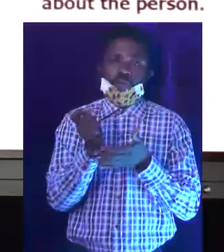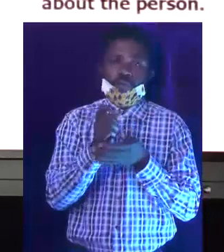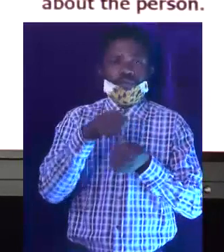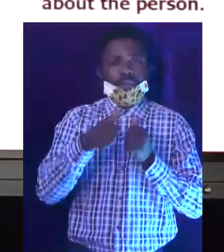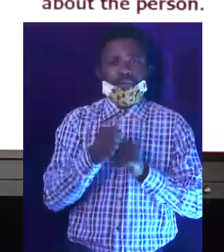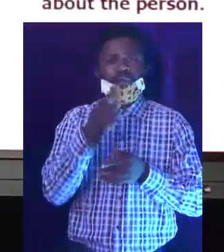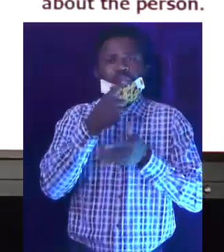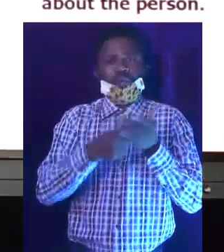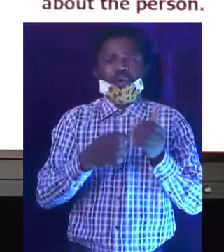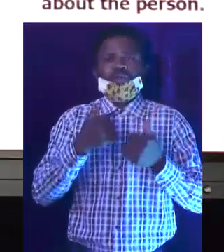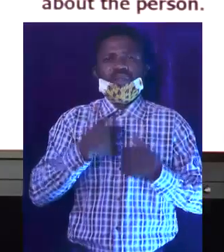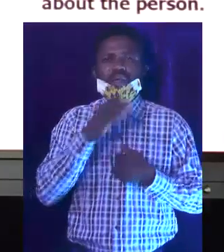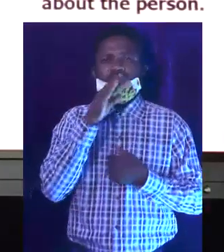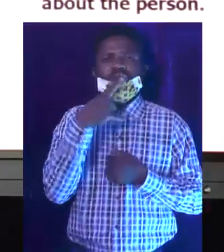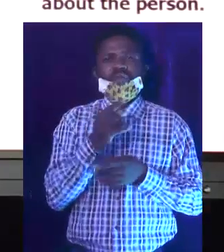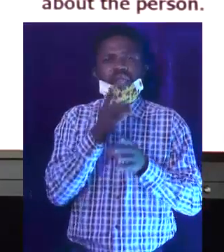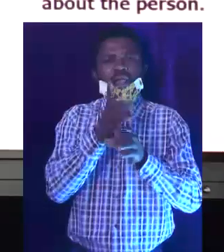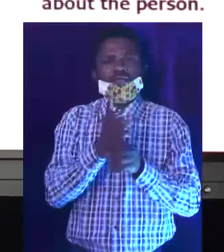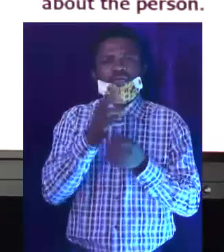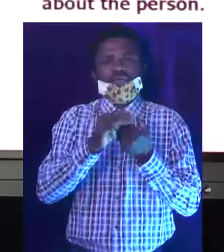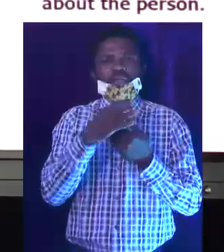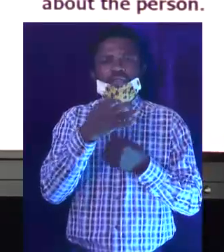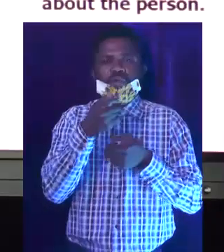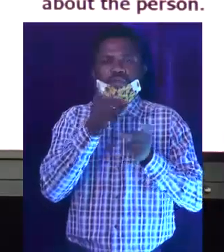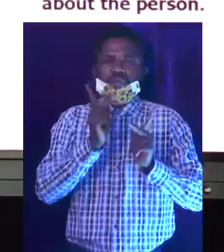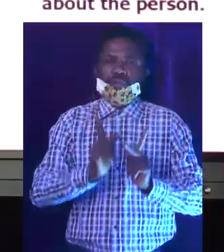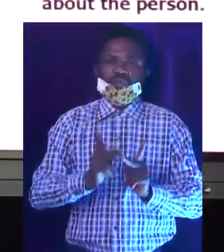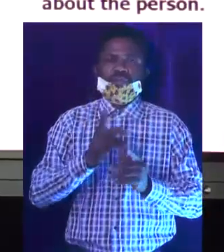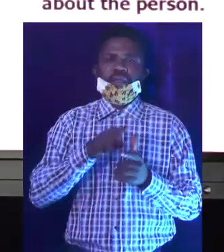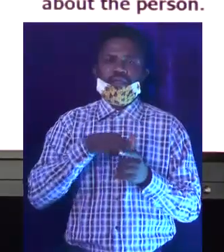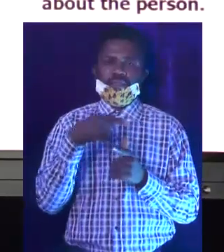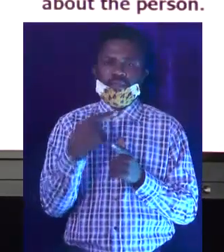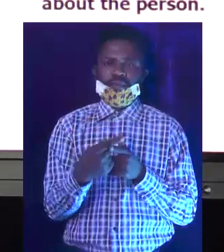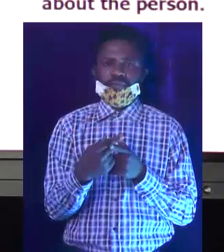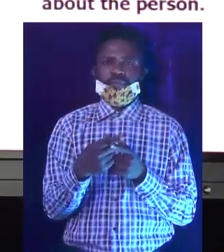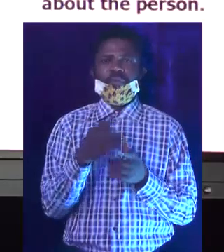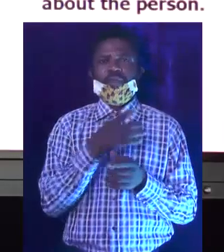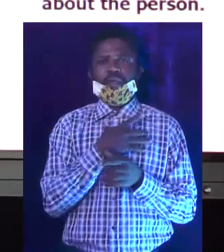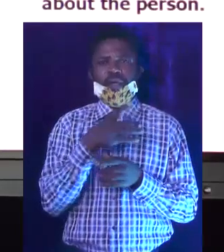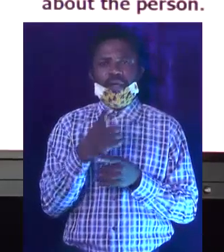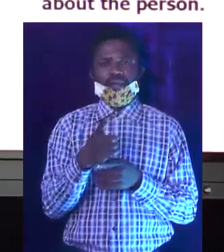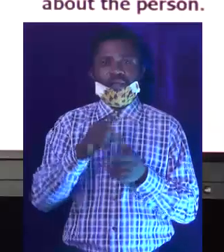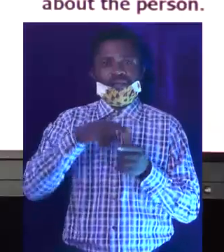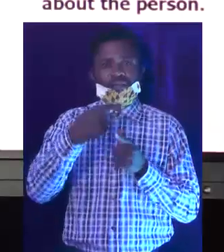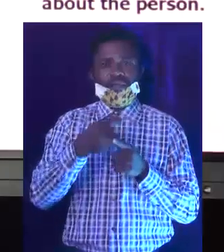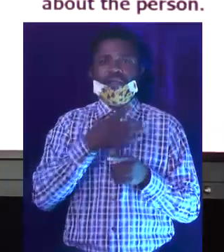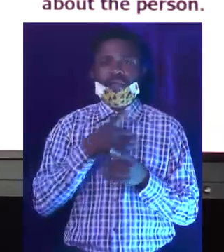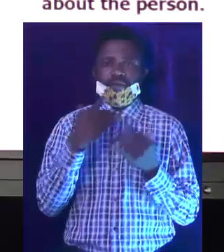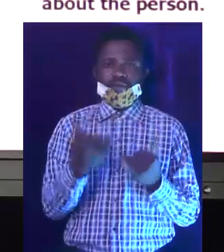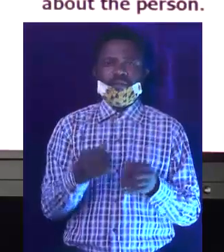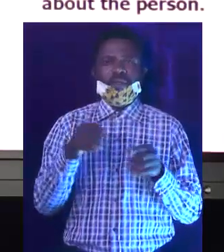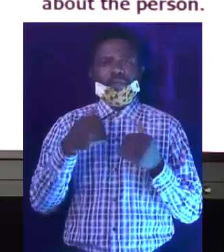writing about, what has been the achievement of the person then and